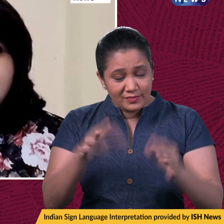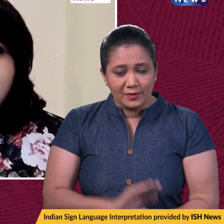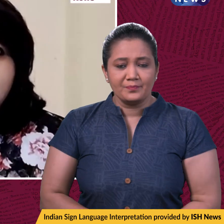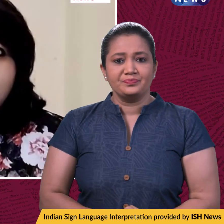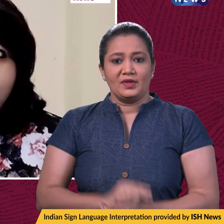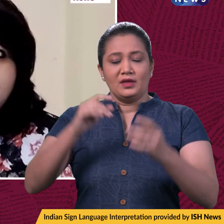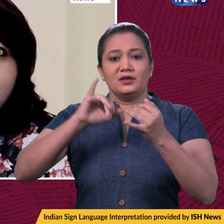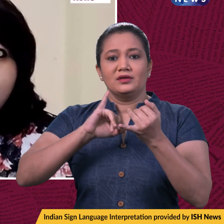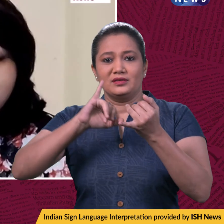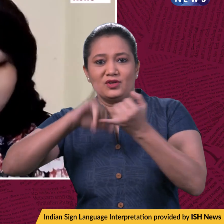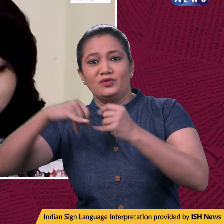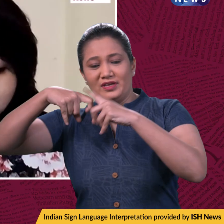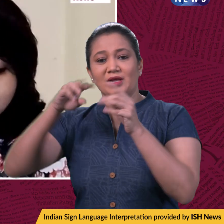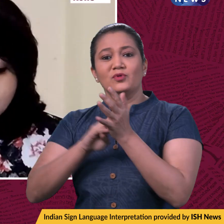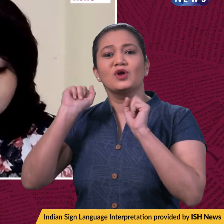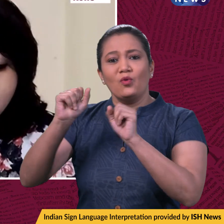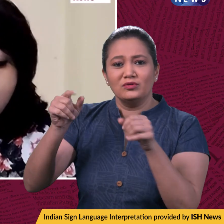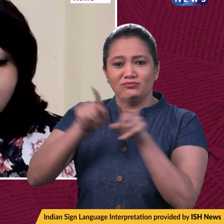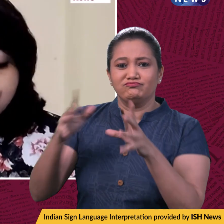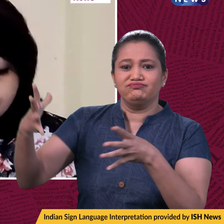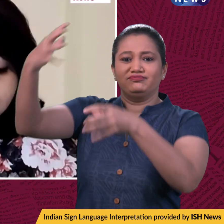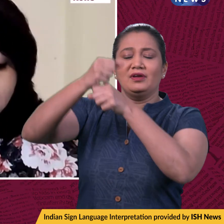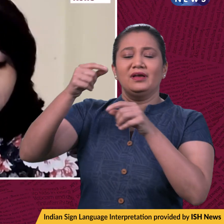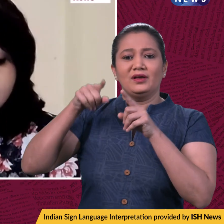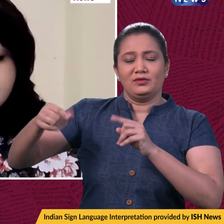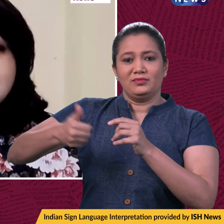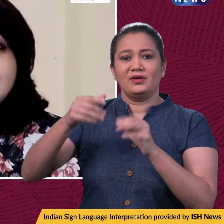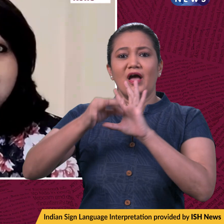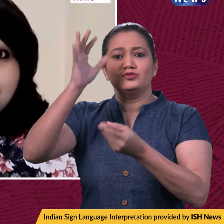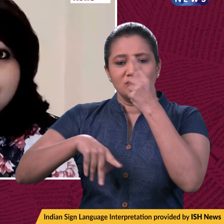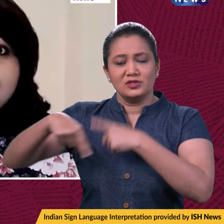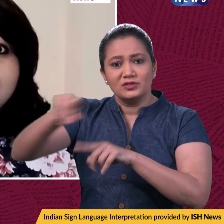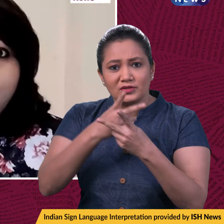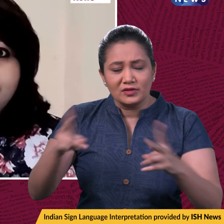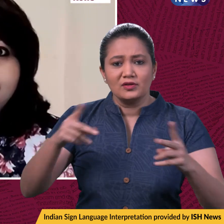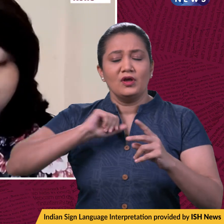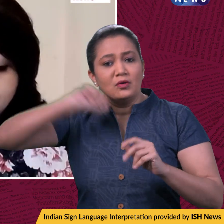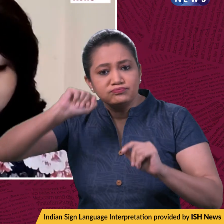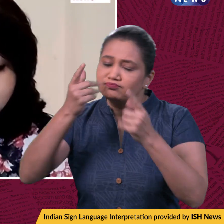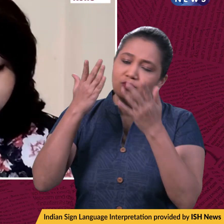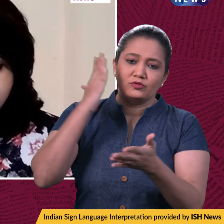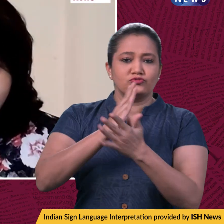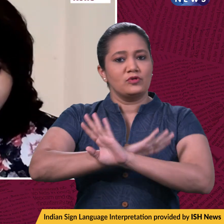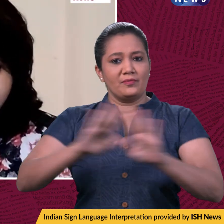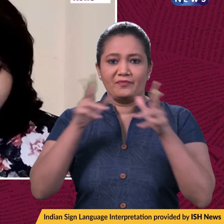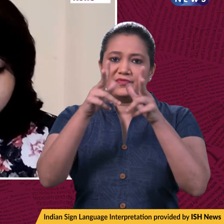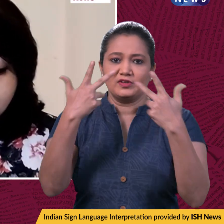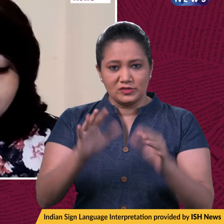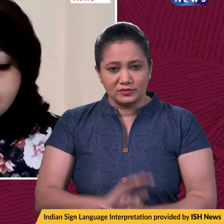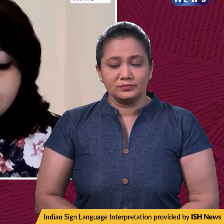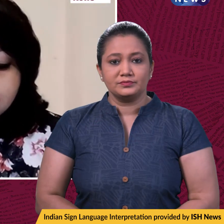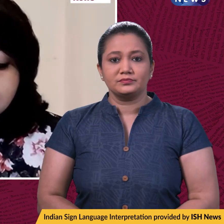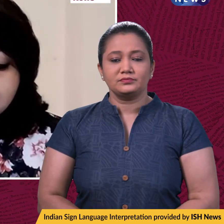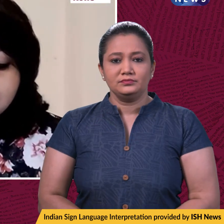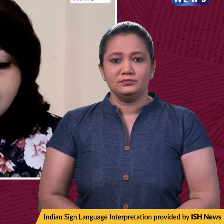an umbrella body of farmer unions, on Thursday announced the suspension of the protests that have been going on for over a